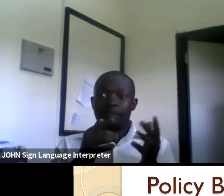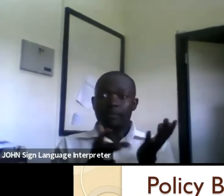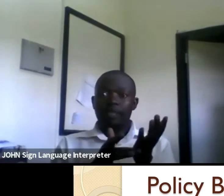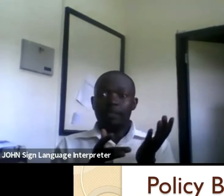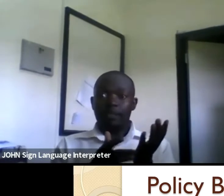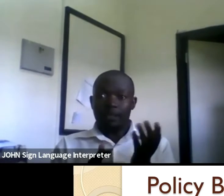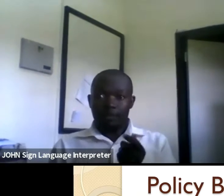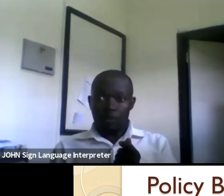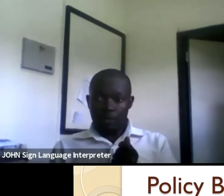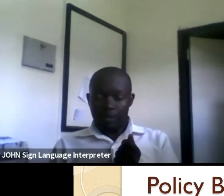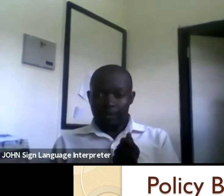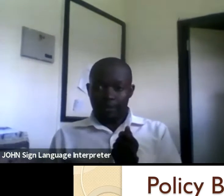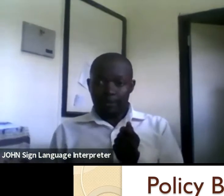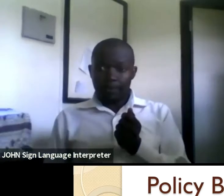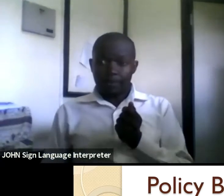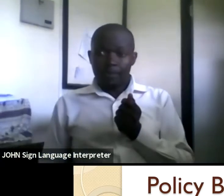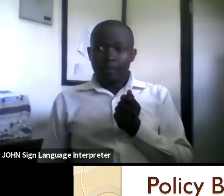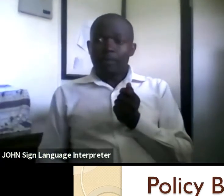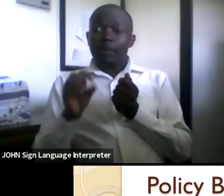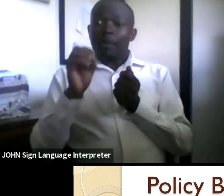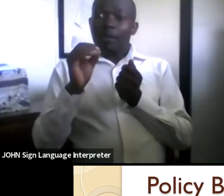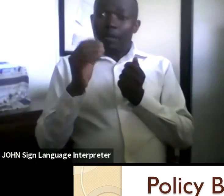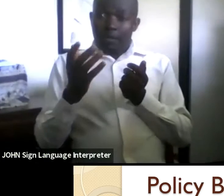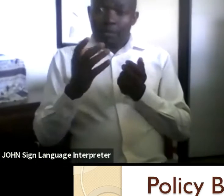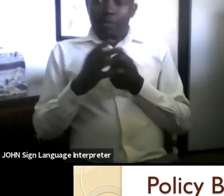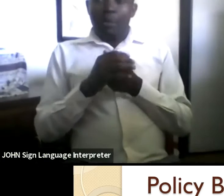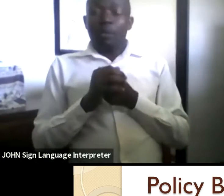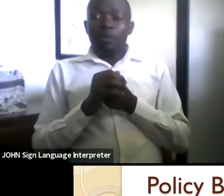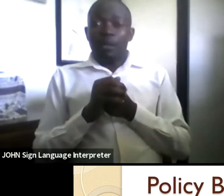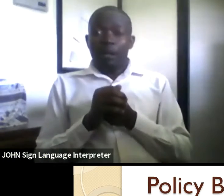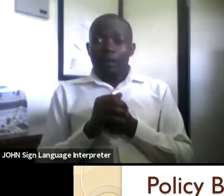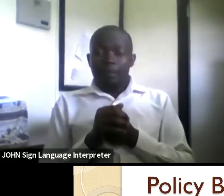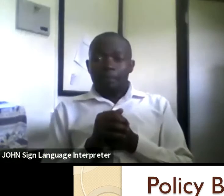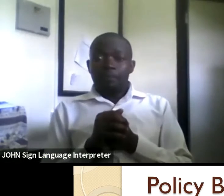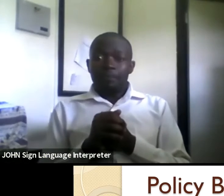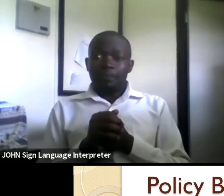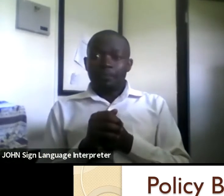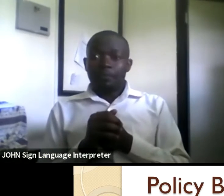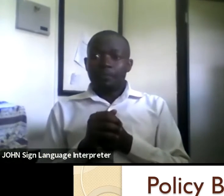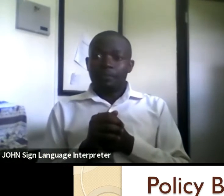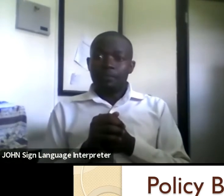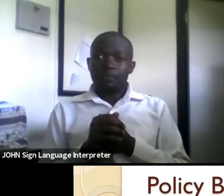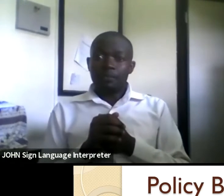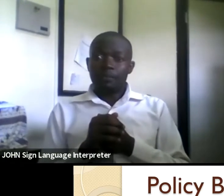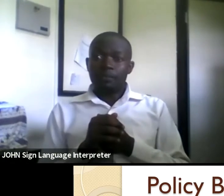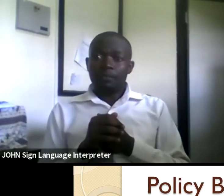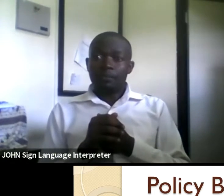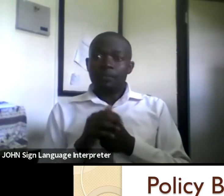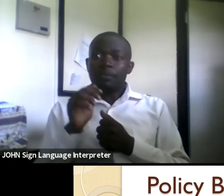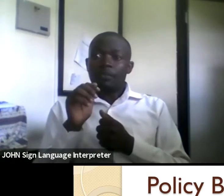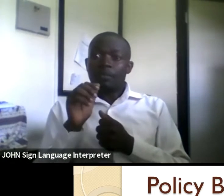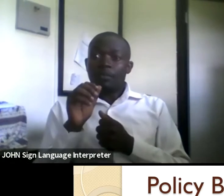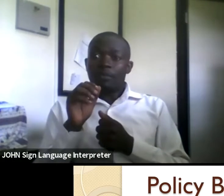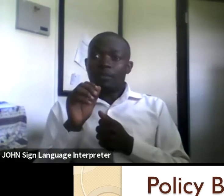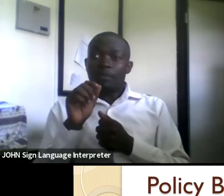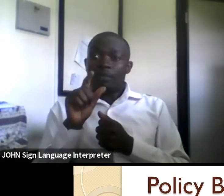Sue Enfield and myself had the privilege of writing this policy